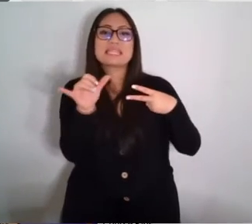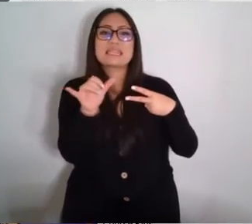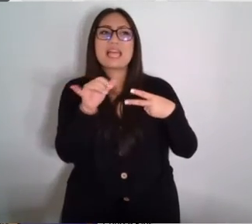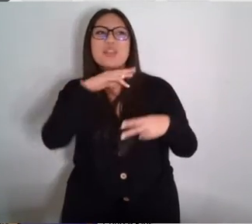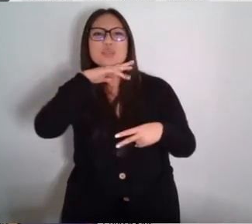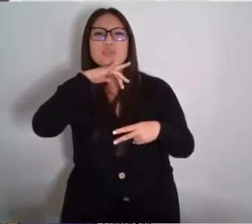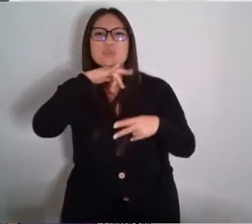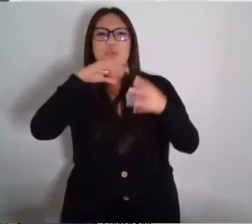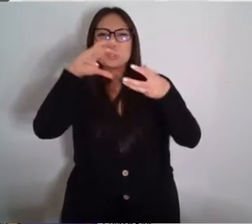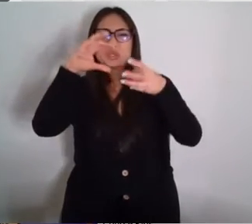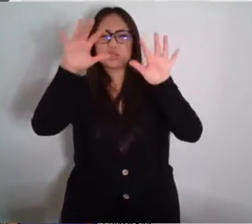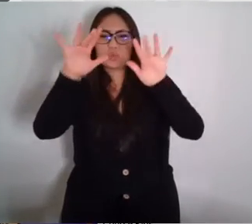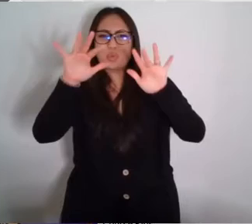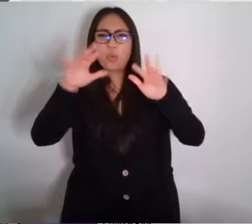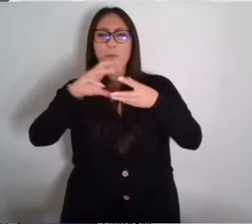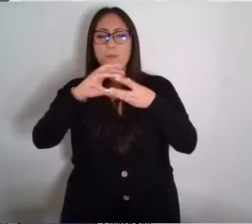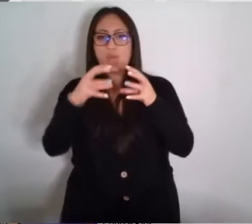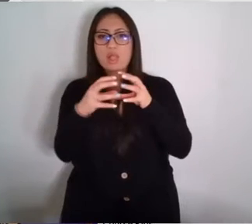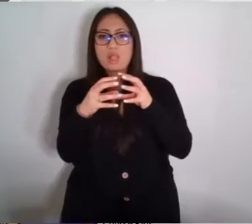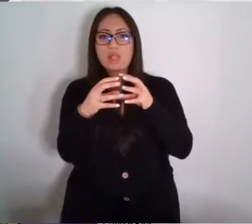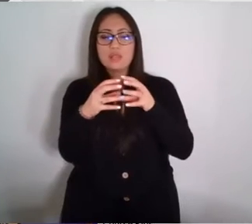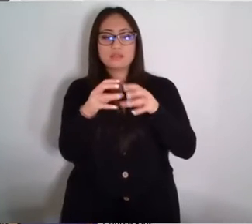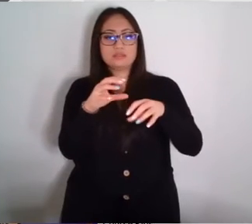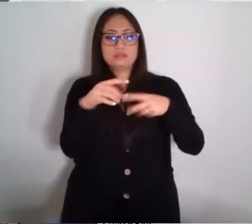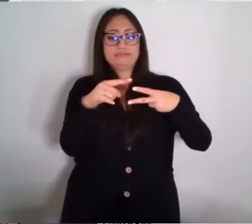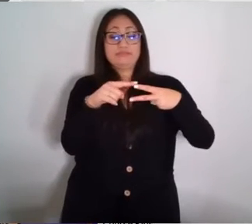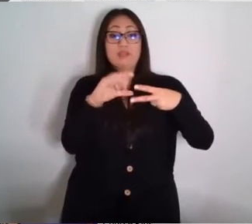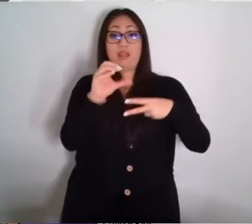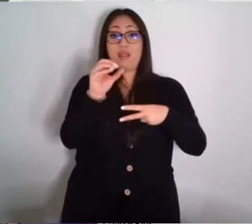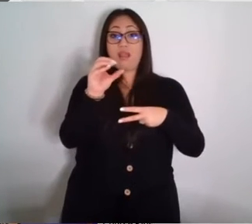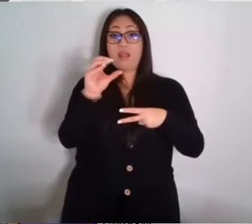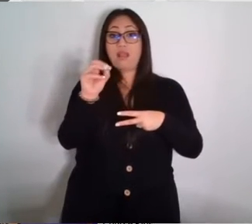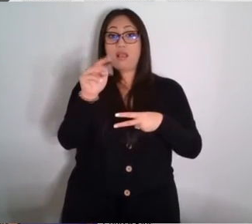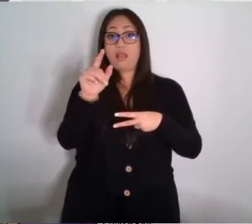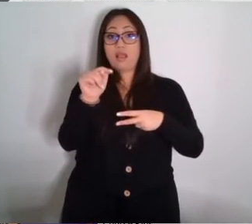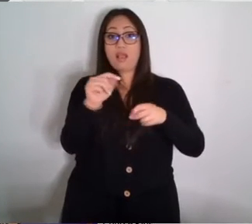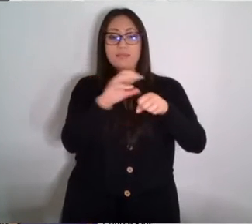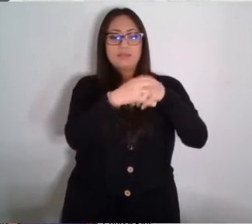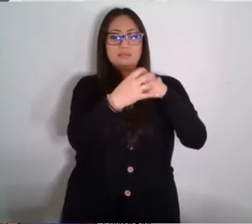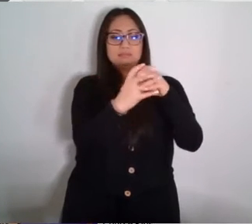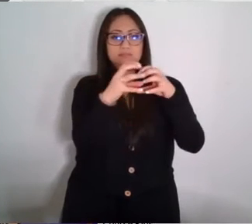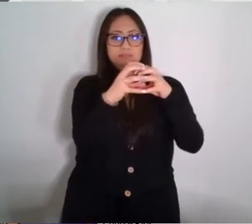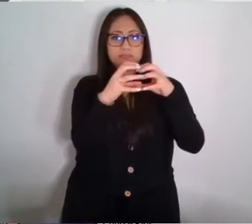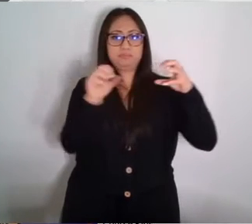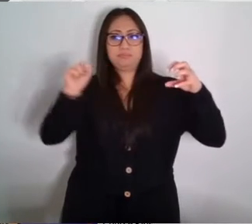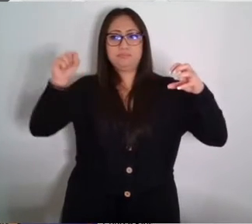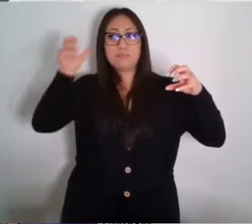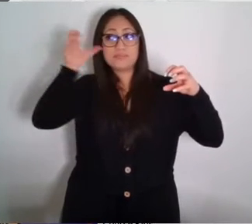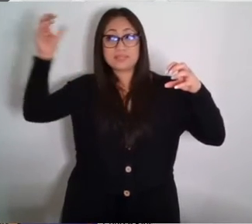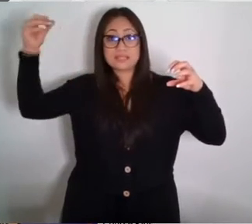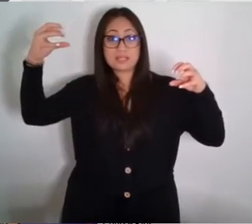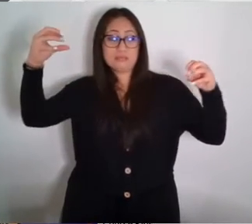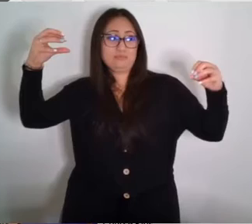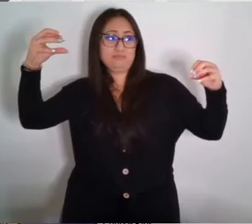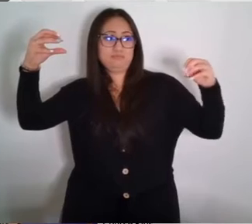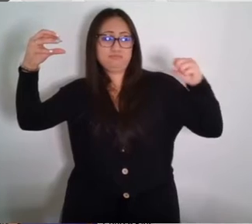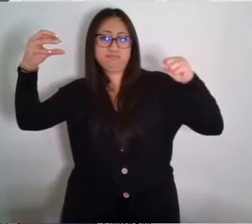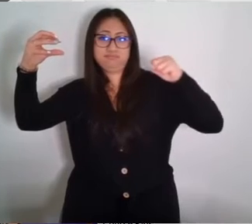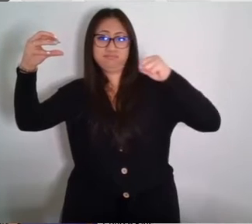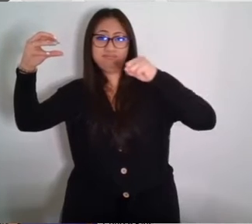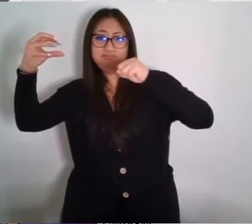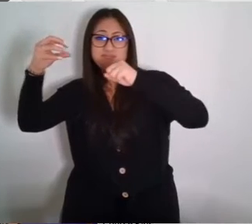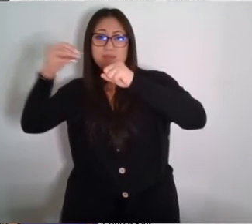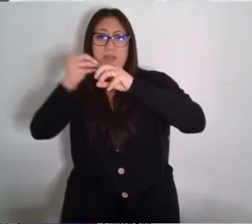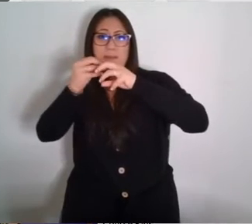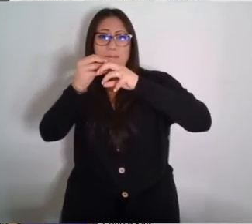around the sun. As a comet gets closer to the sun, its frozen gases and dust begin to warm up and thaw out. The gas and dust start to break apart and